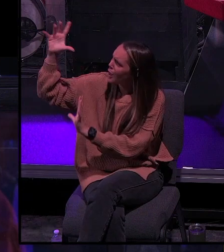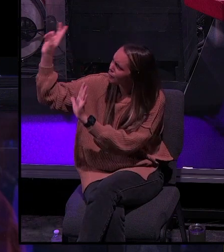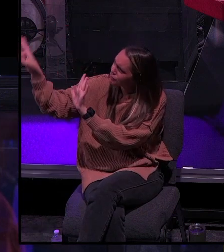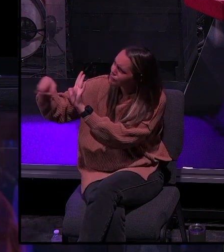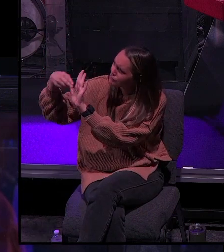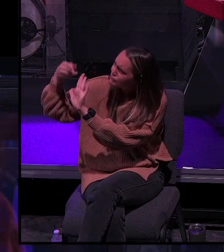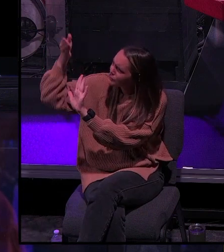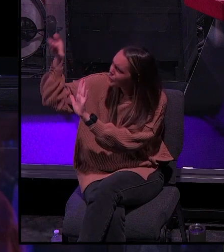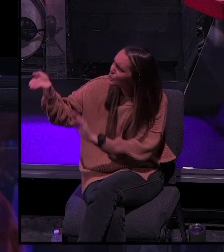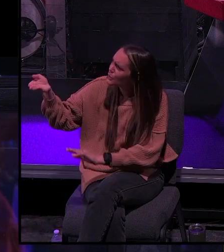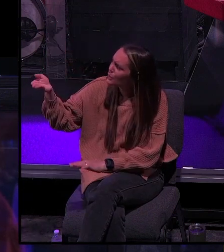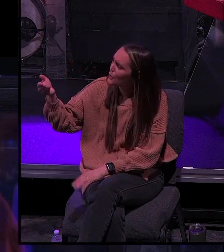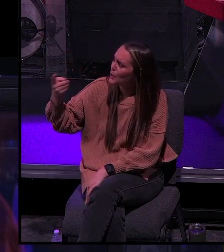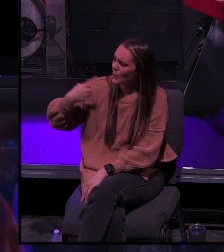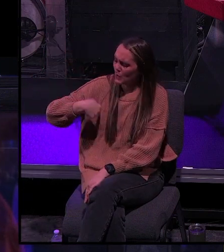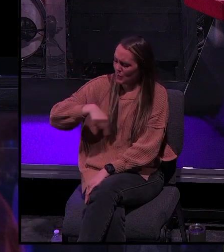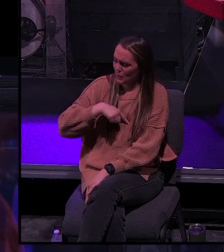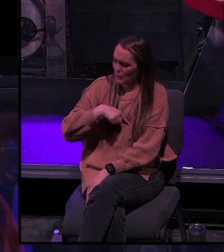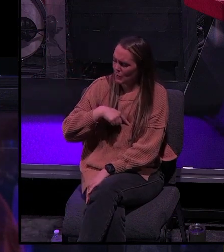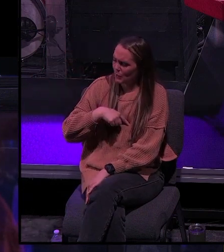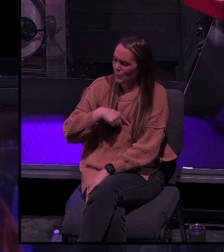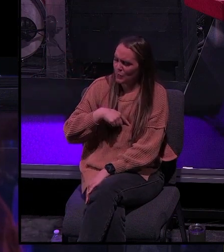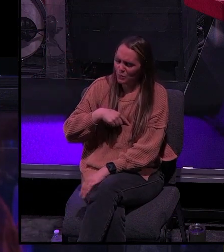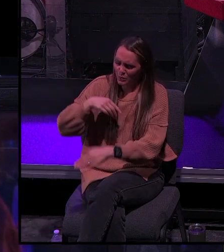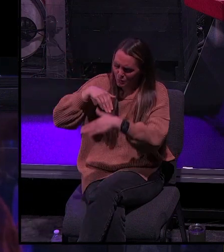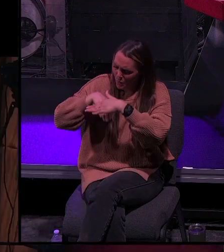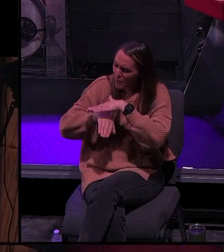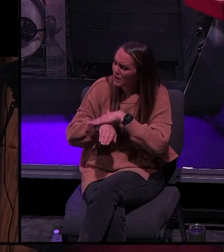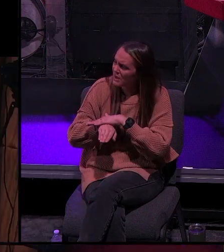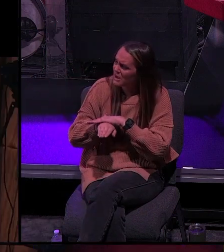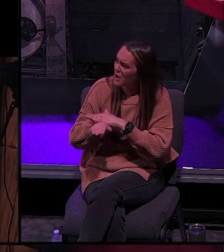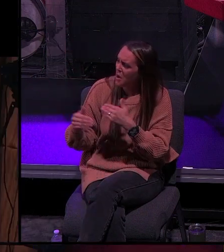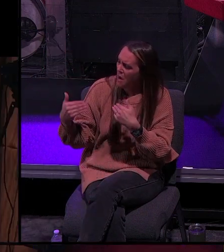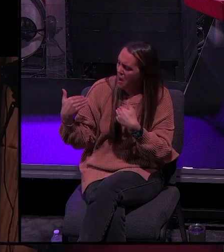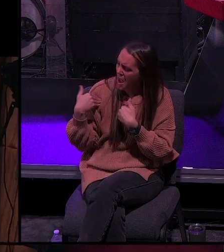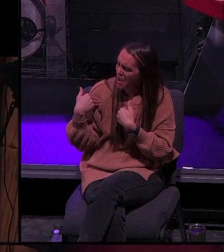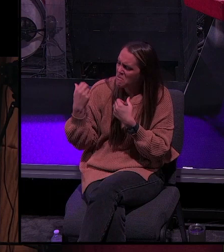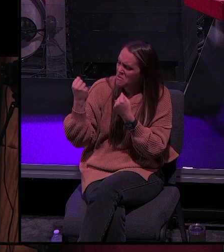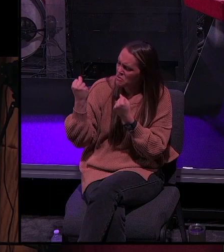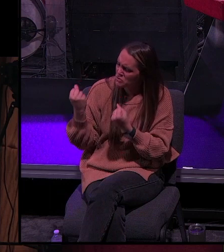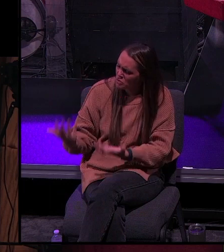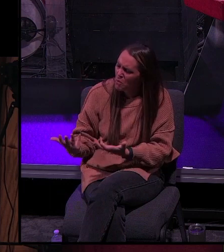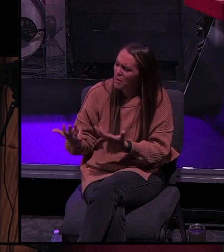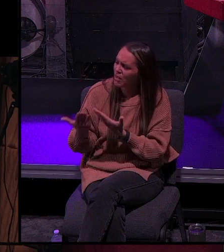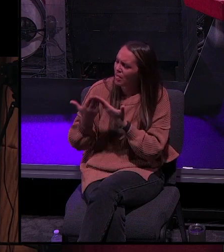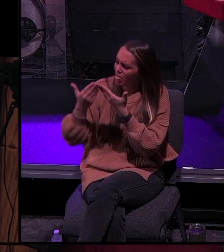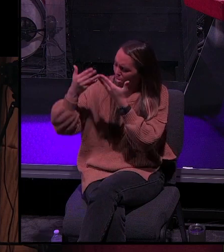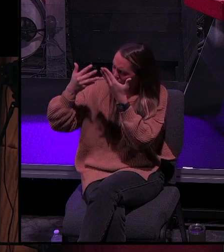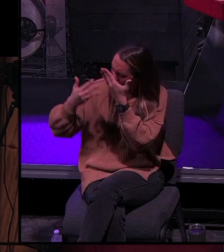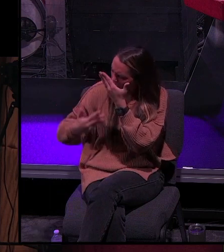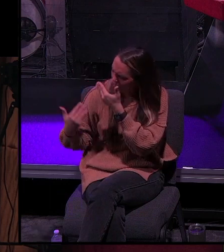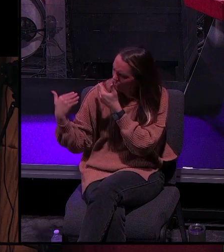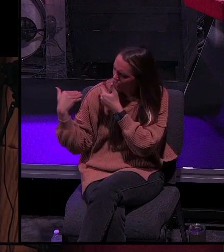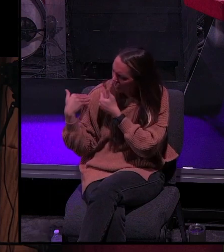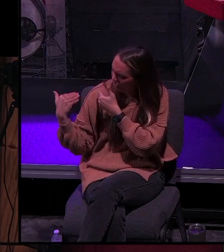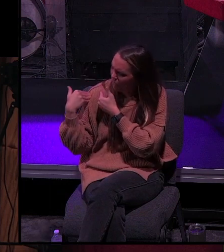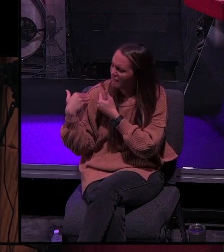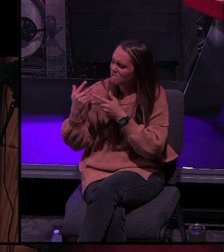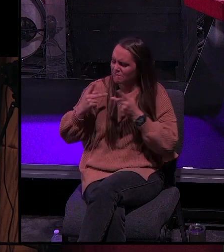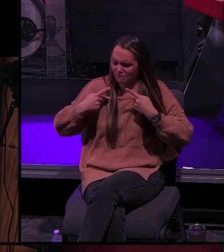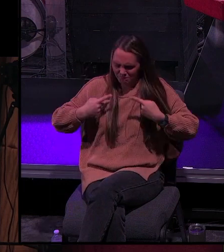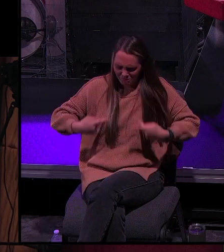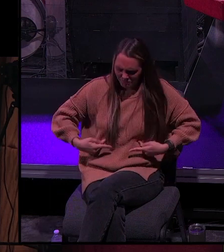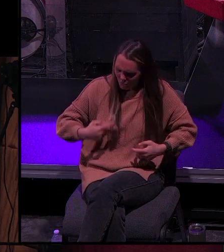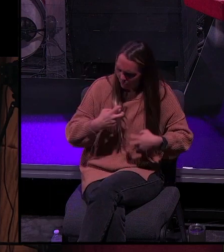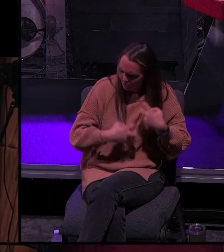Lord, we carry into here so many things. We walk through these doors with physical problems. We walk through these